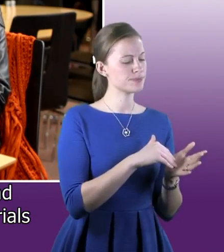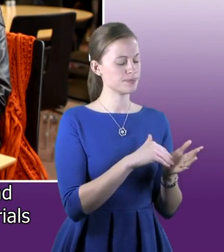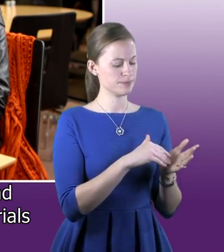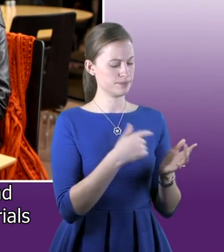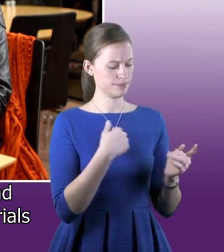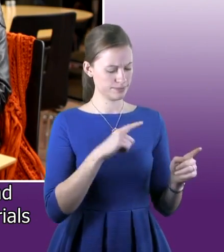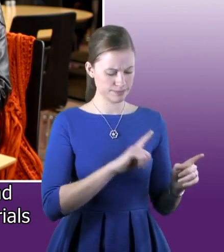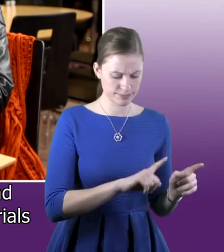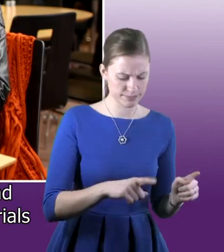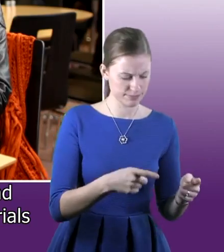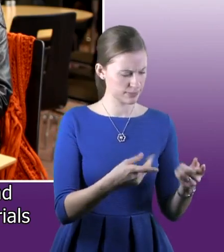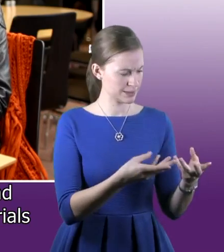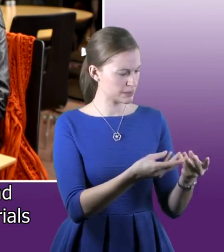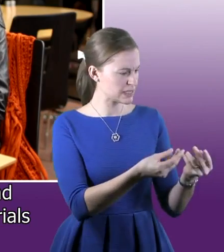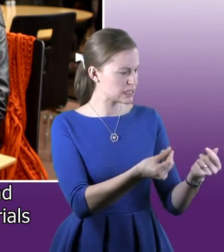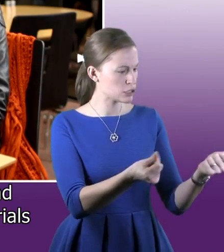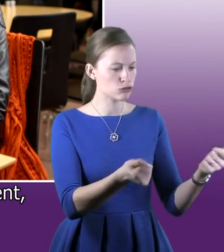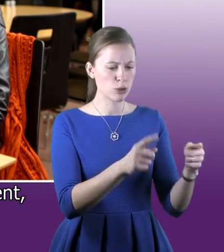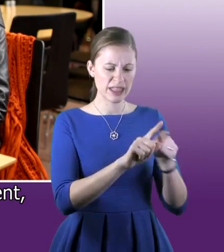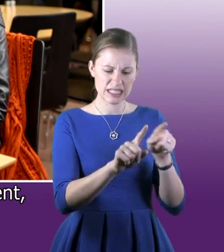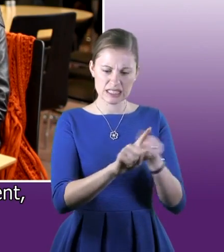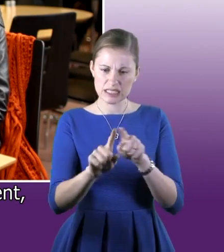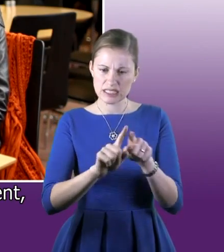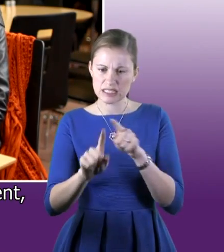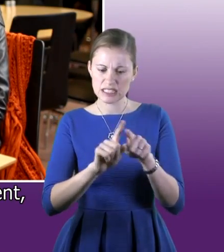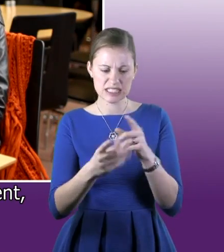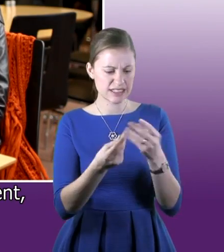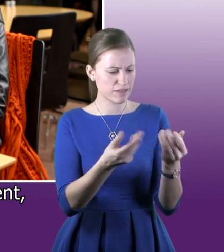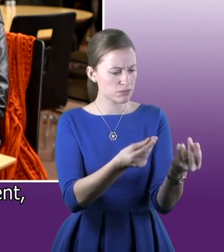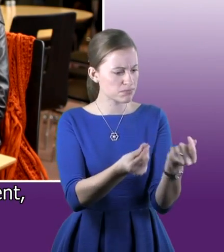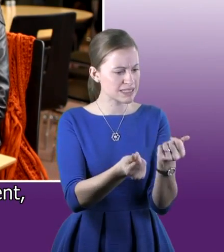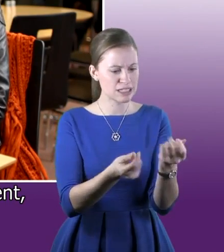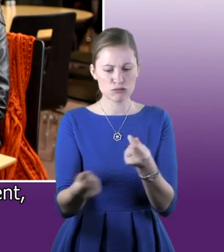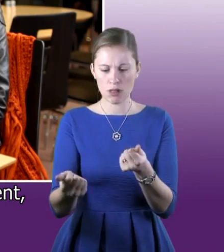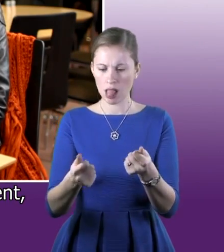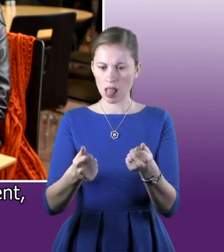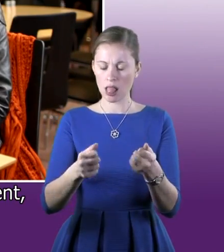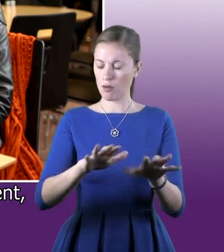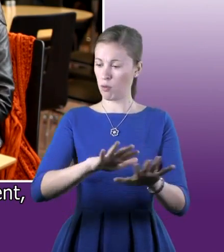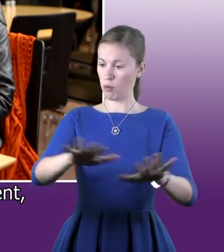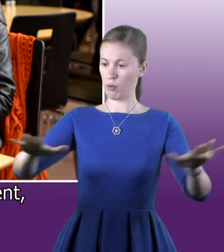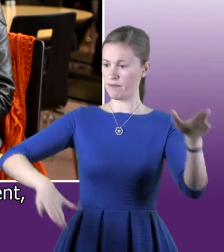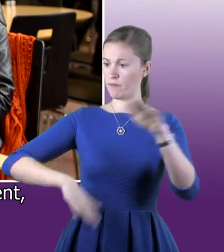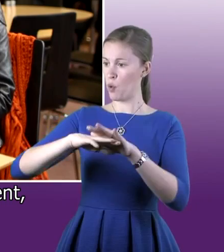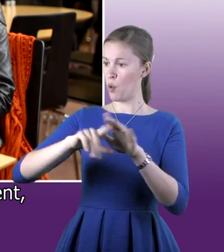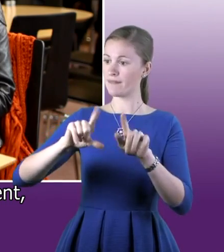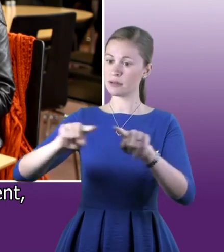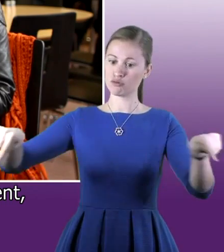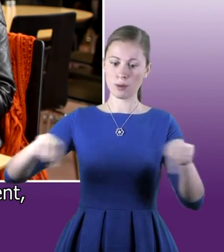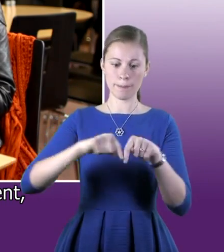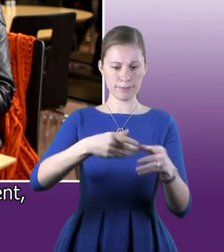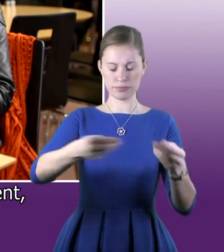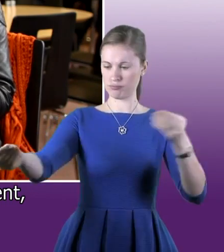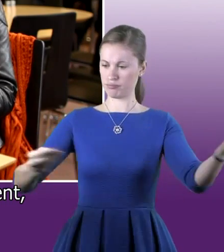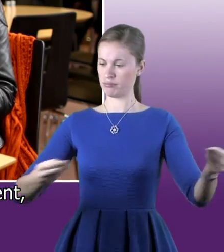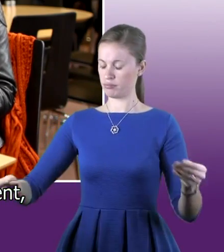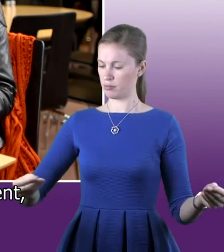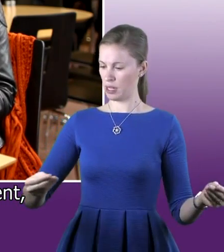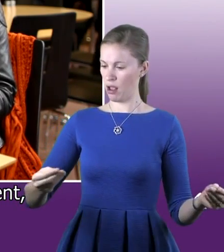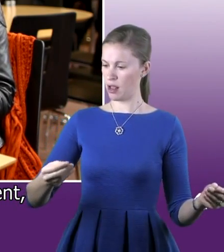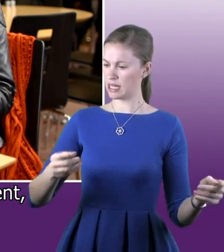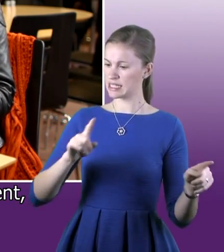materials, different materials, all over the living room. And there were different, like,